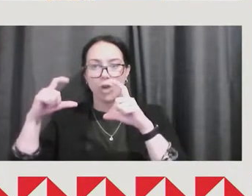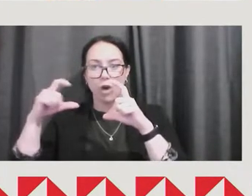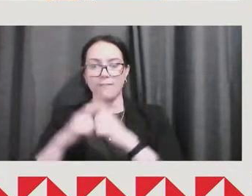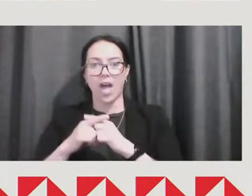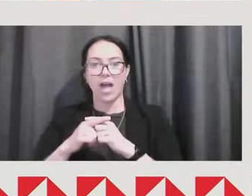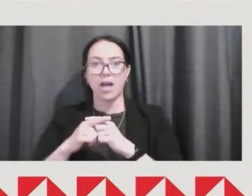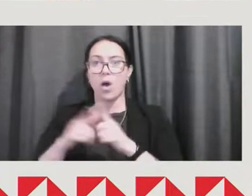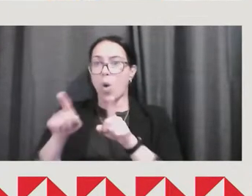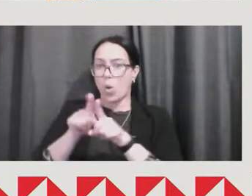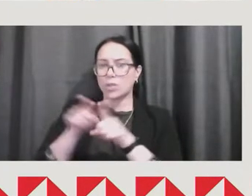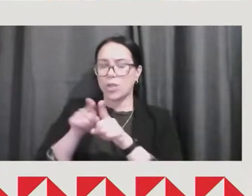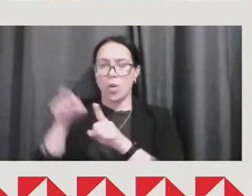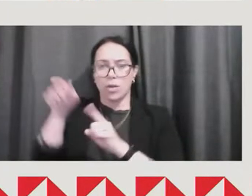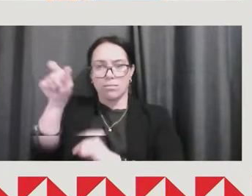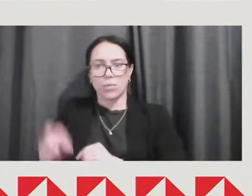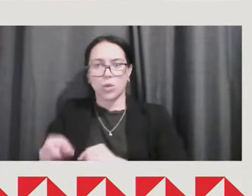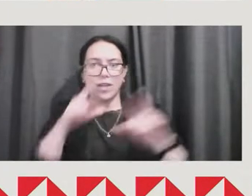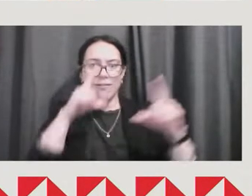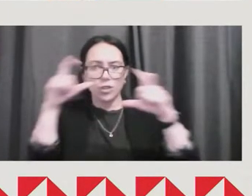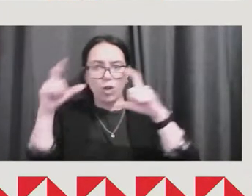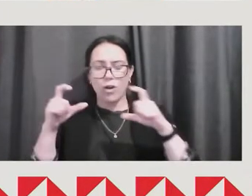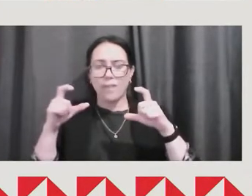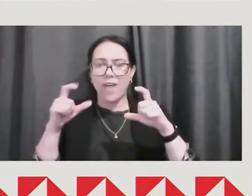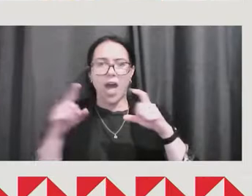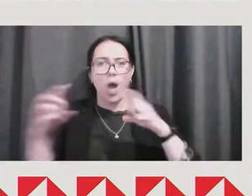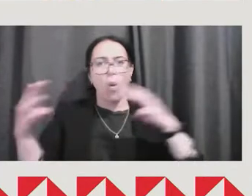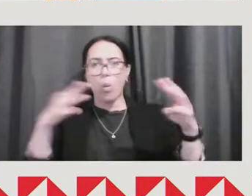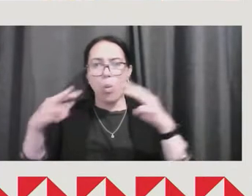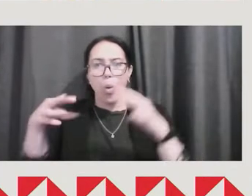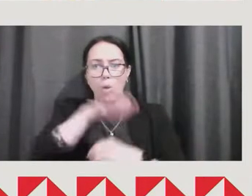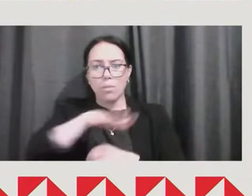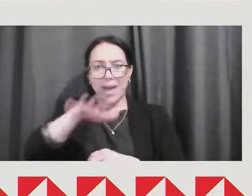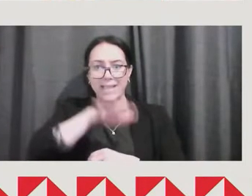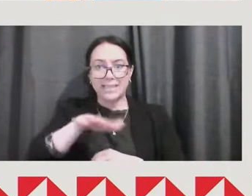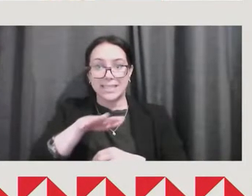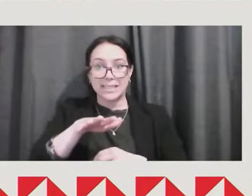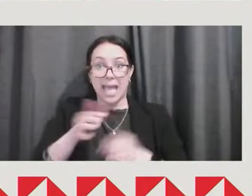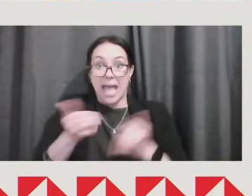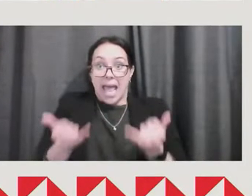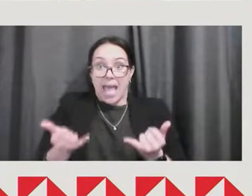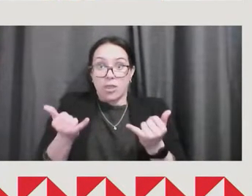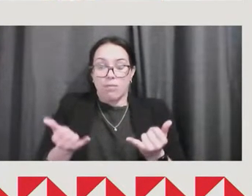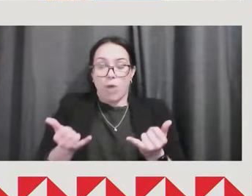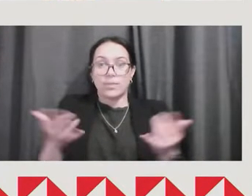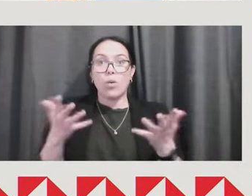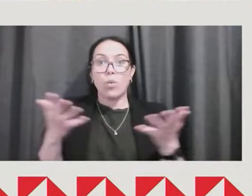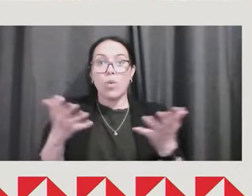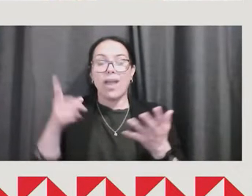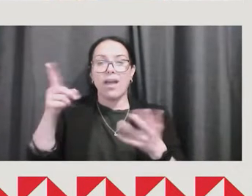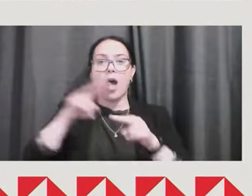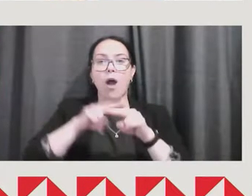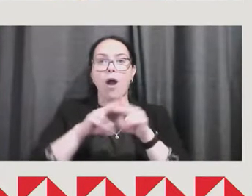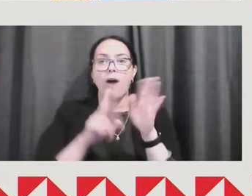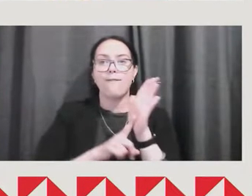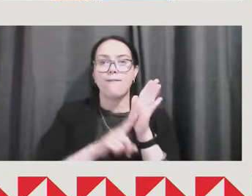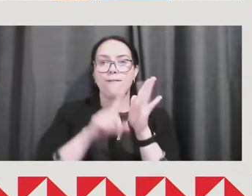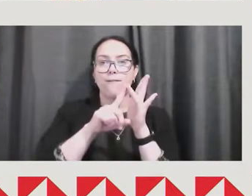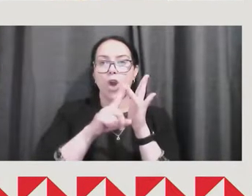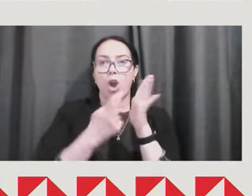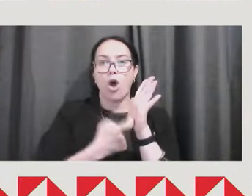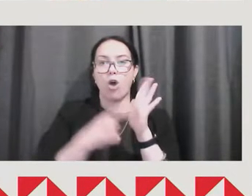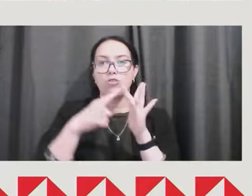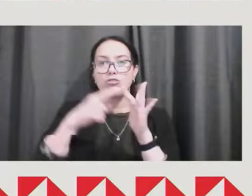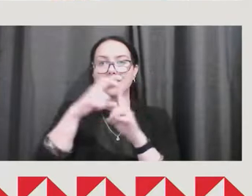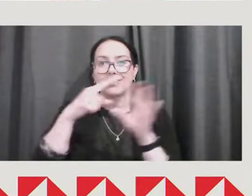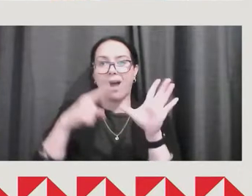in have very interesting places currently with the hurricane that's happening in Florida that is their tutor so we get the best of the best